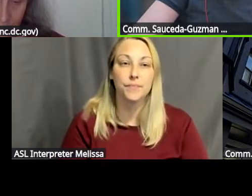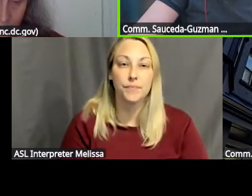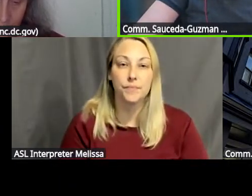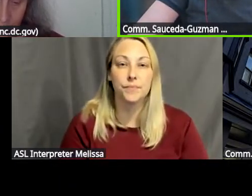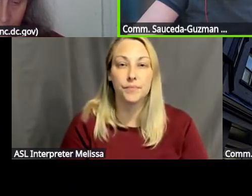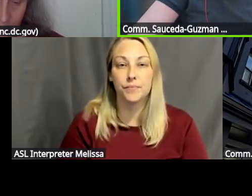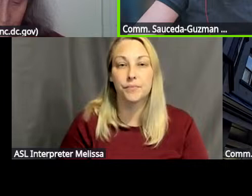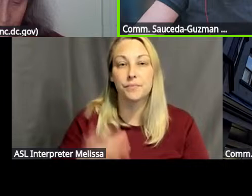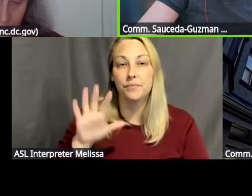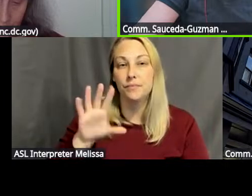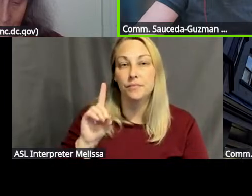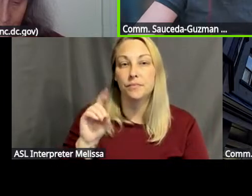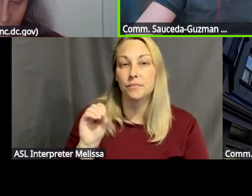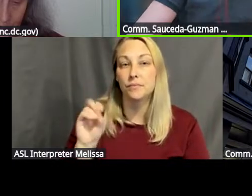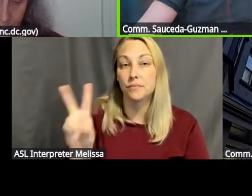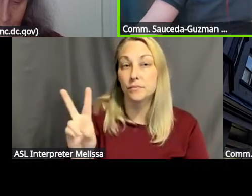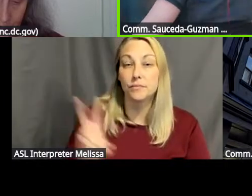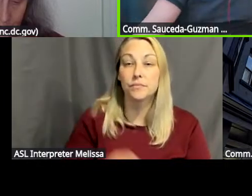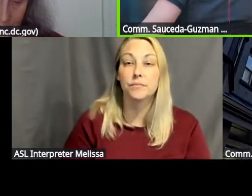5D02.